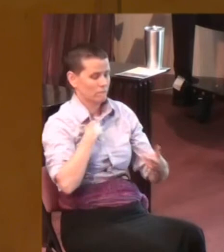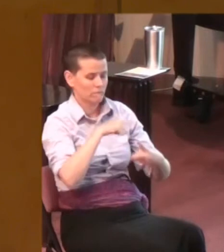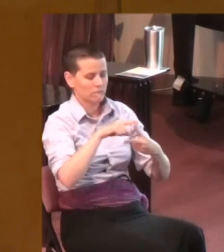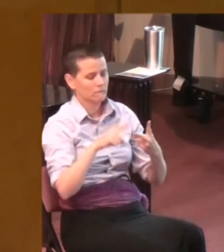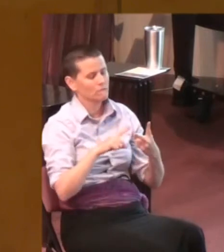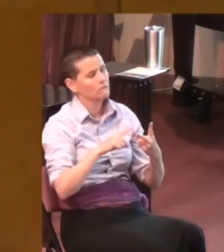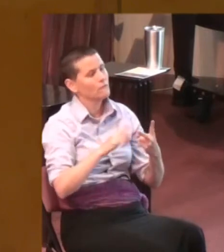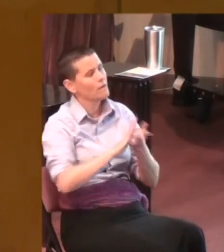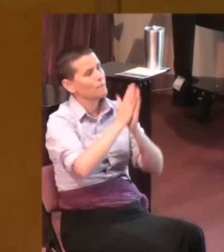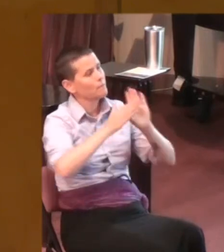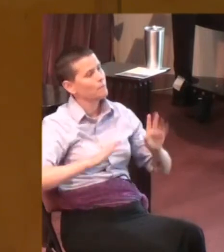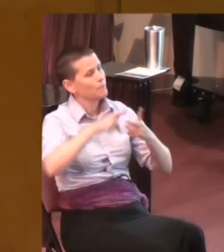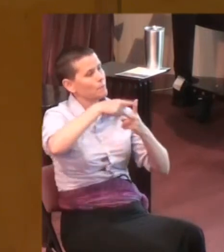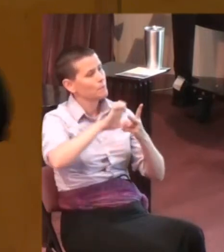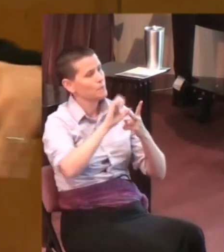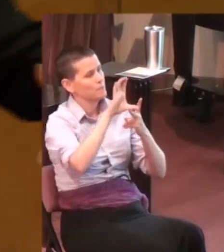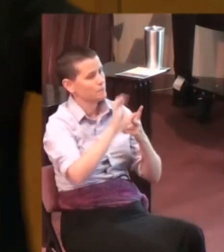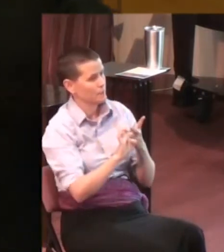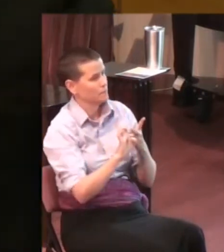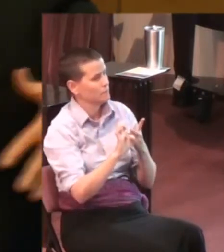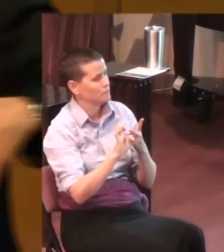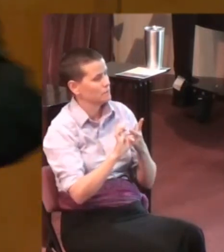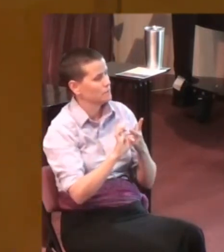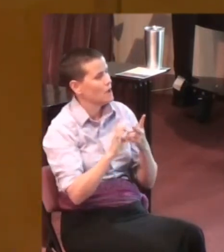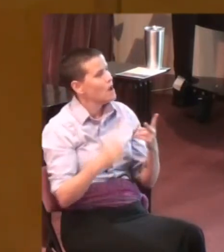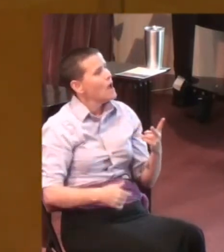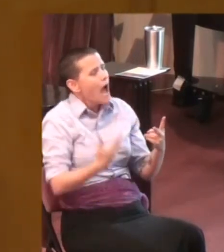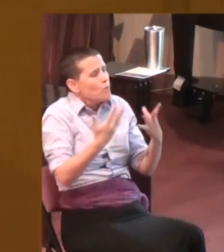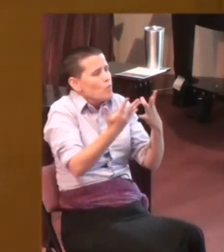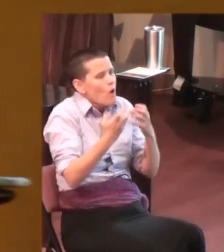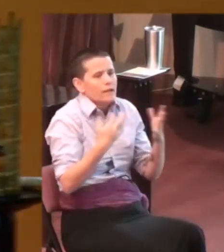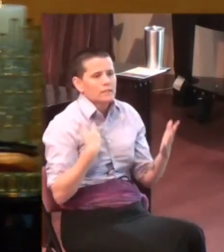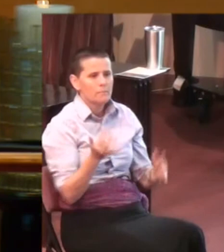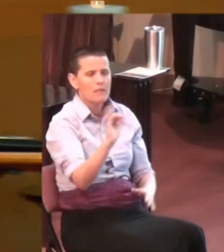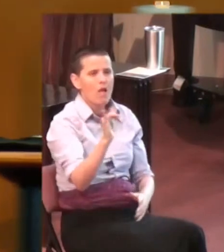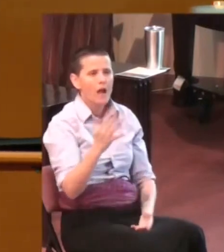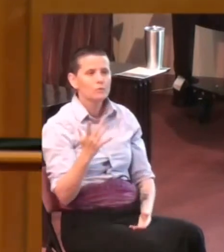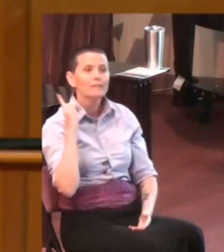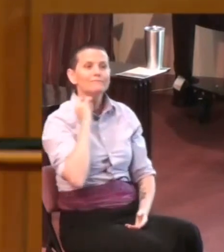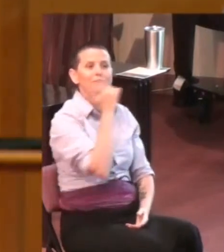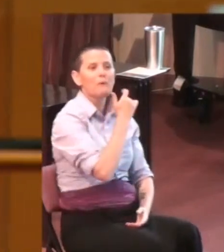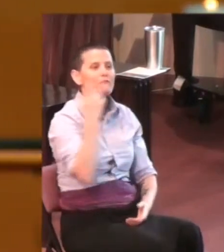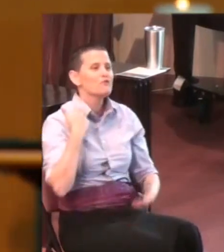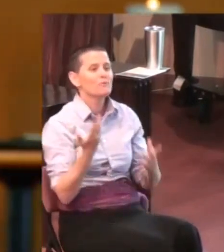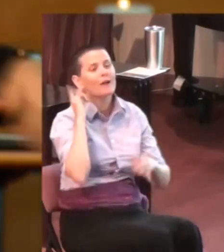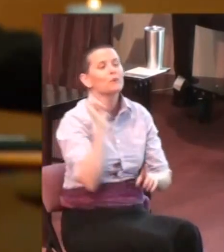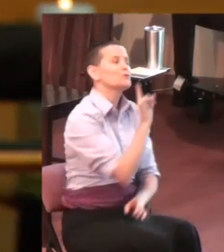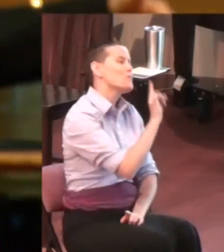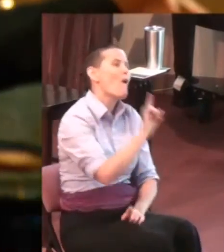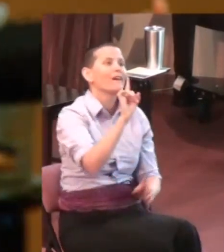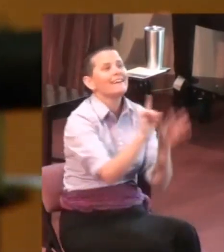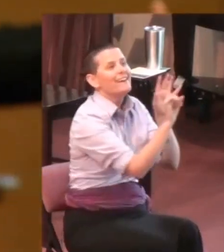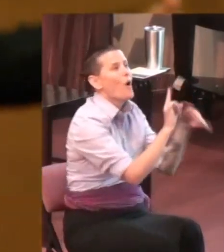or our perfume or whatever, that a cloud that we walk in, like Pigpen walks in that cloud, But we want